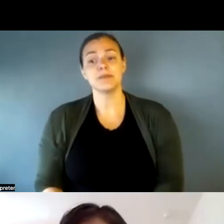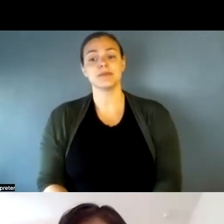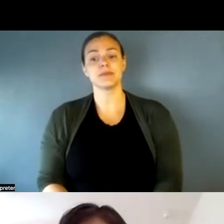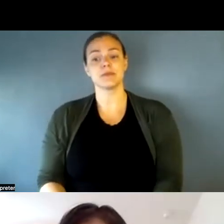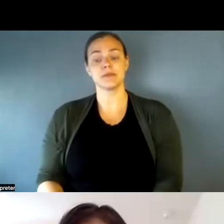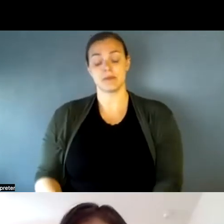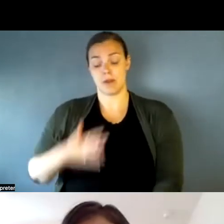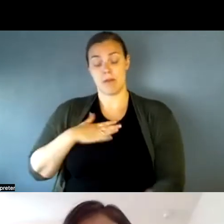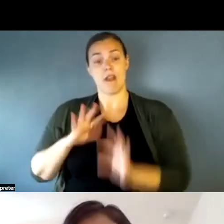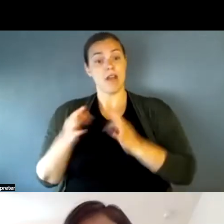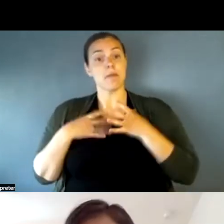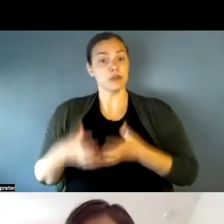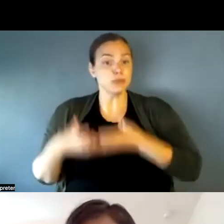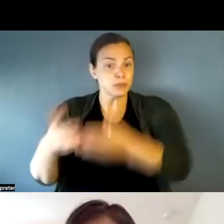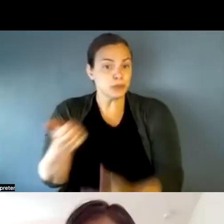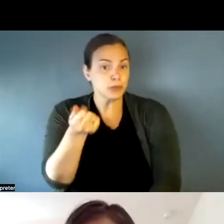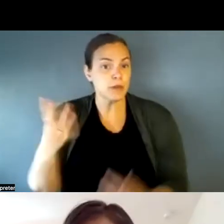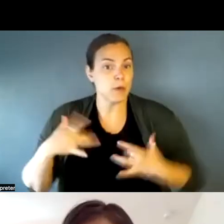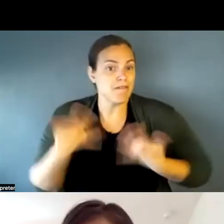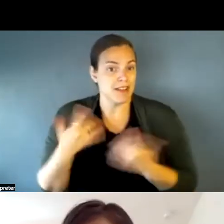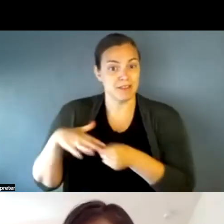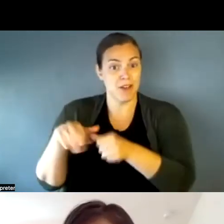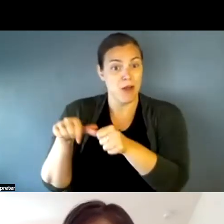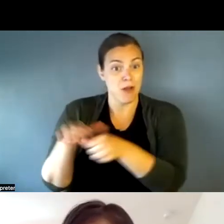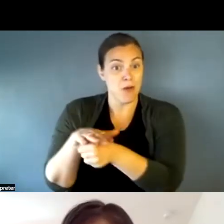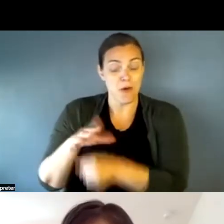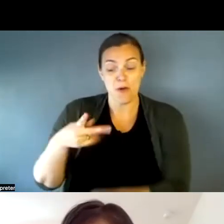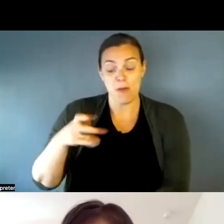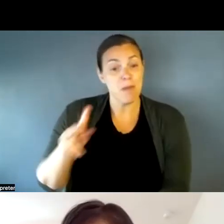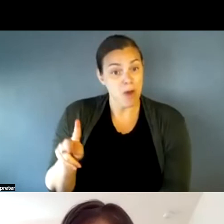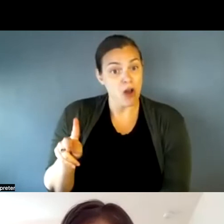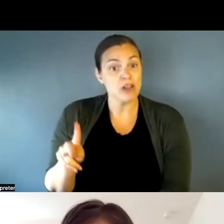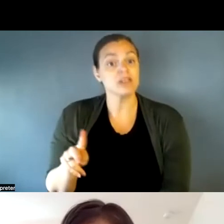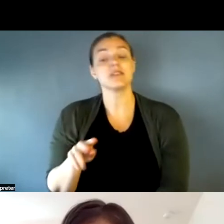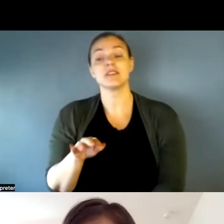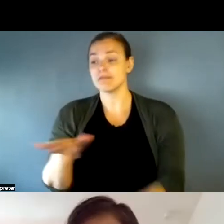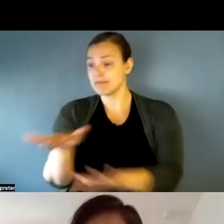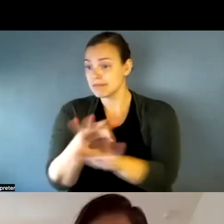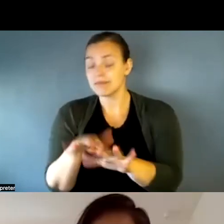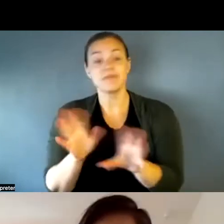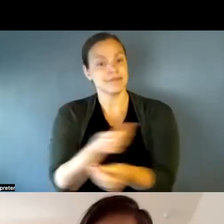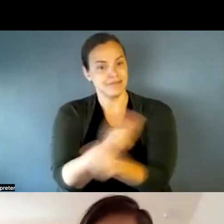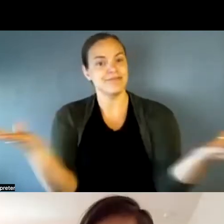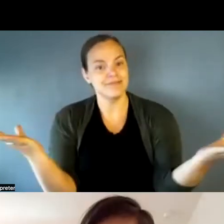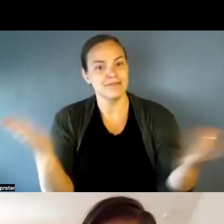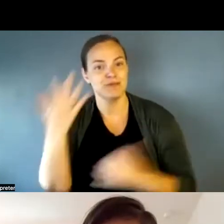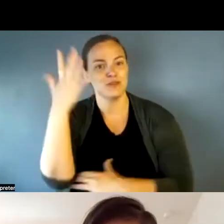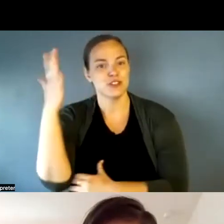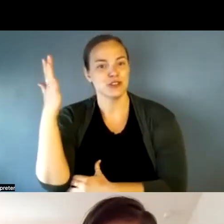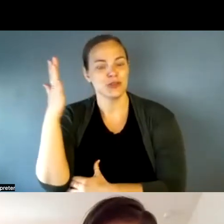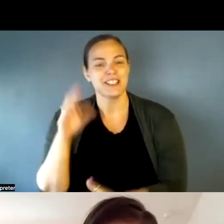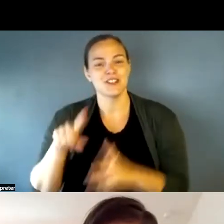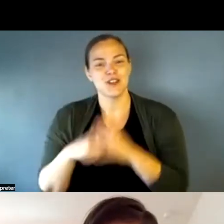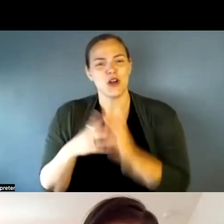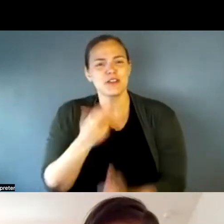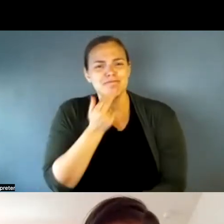local parks where they've actually given out mini tree starters. Oh. And